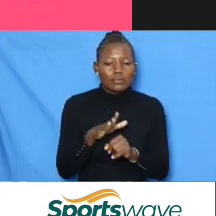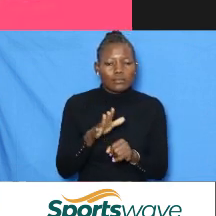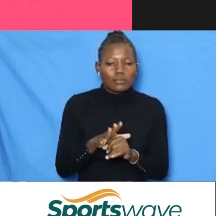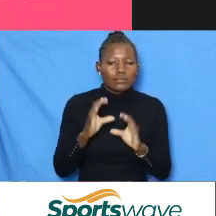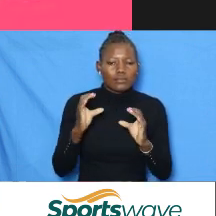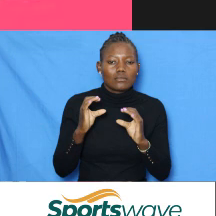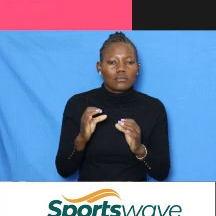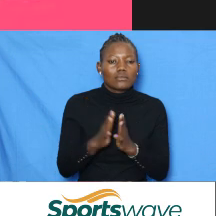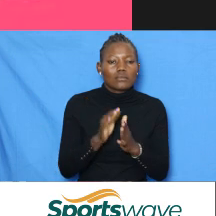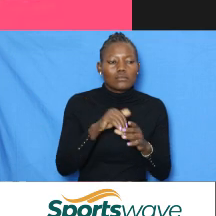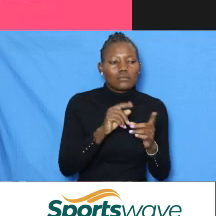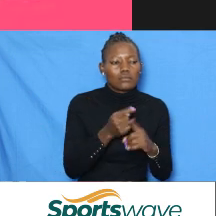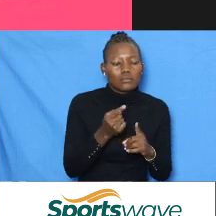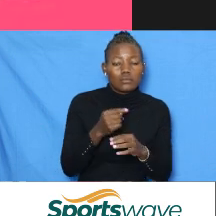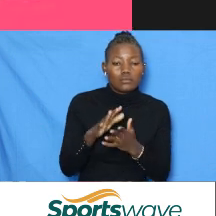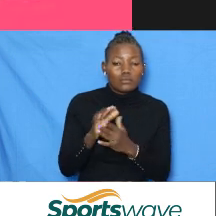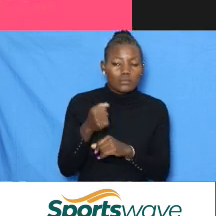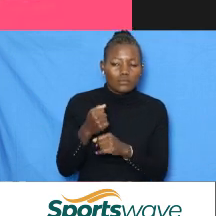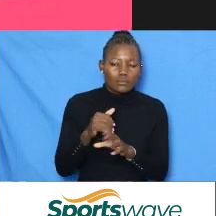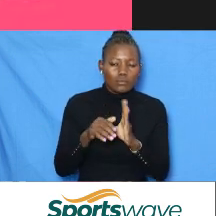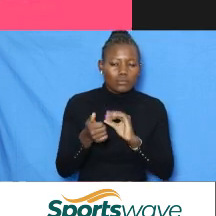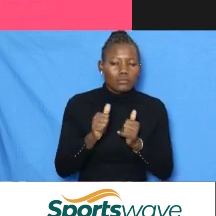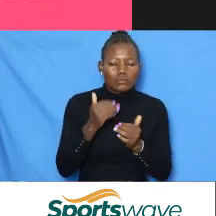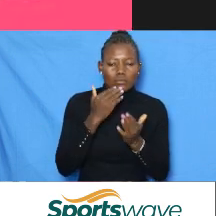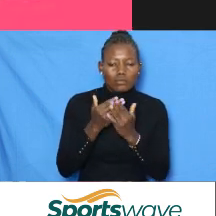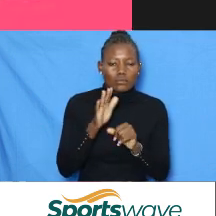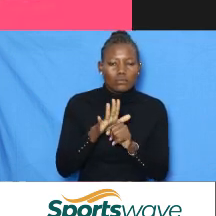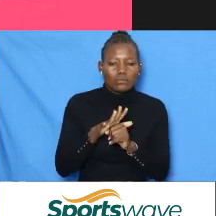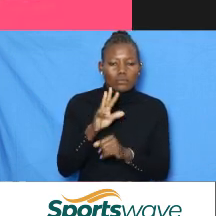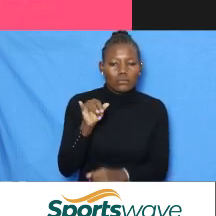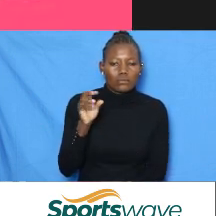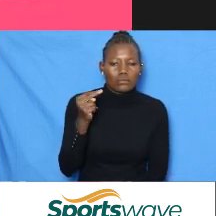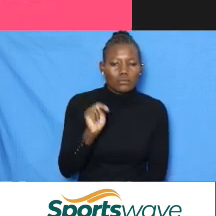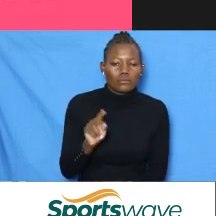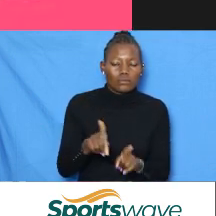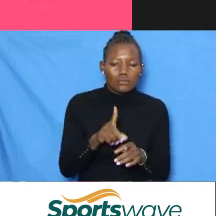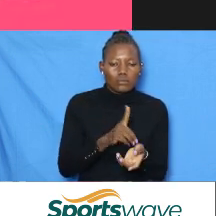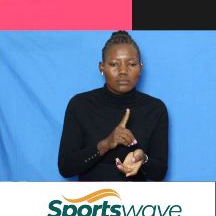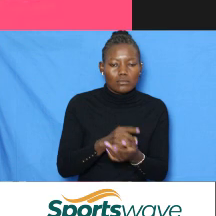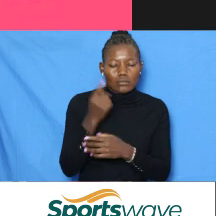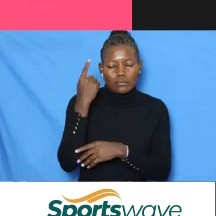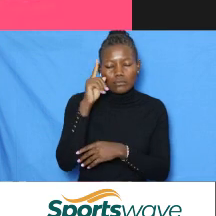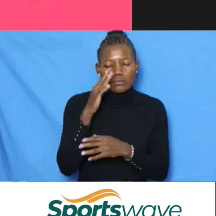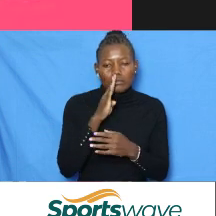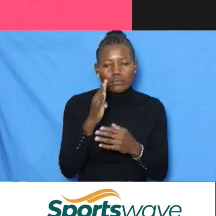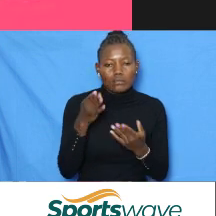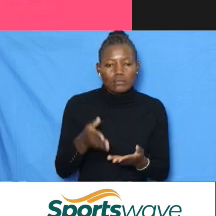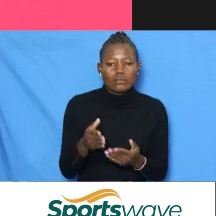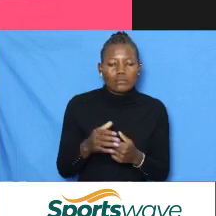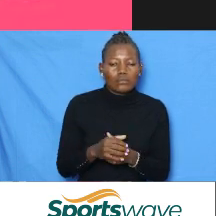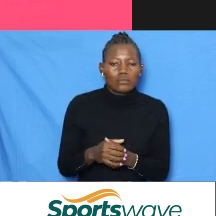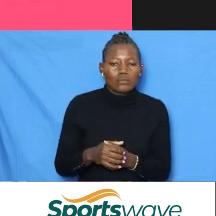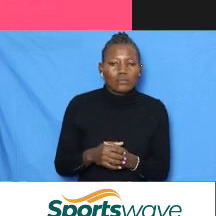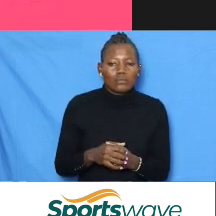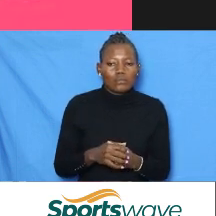their various careers in the sport. So I appreciate you, Mr. John. I appreciate Doctor for being around and with